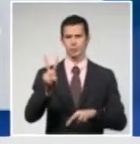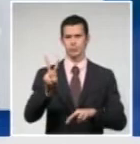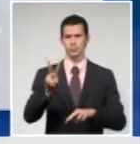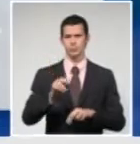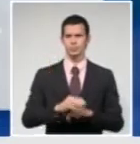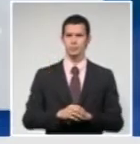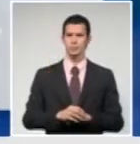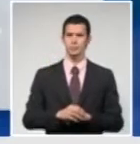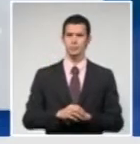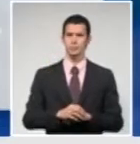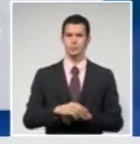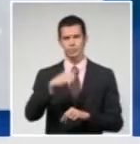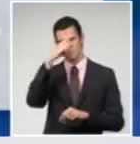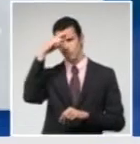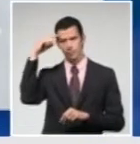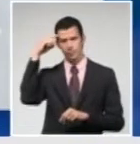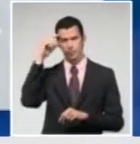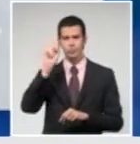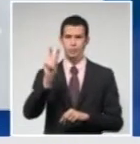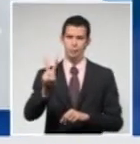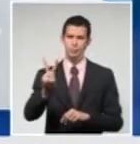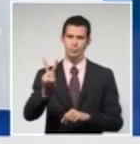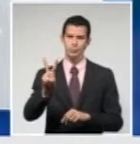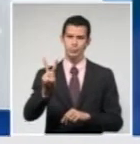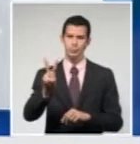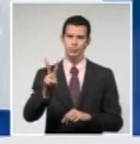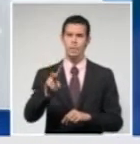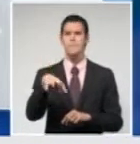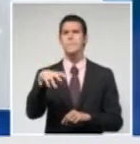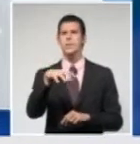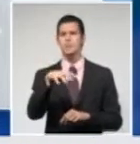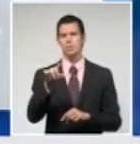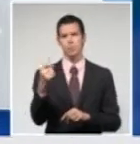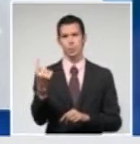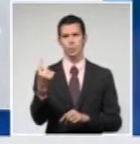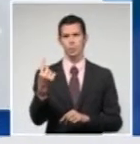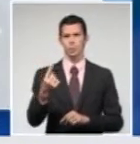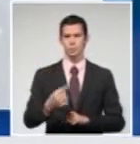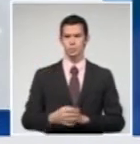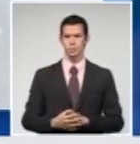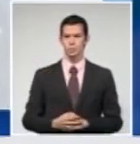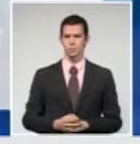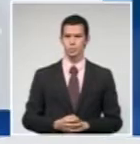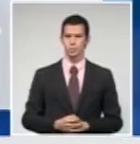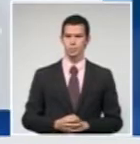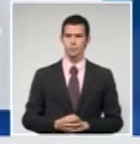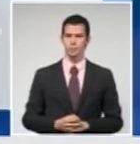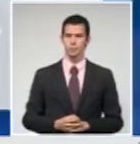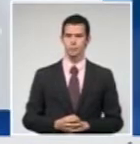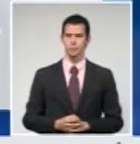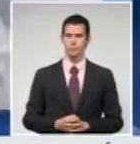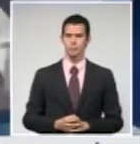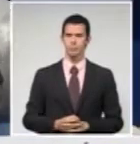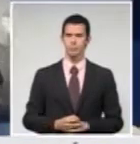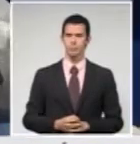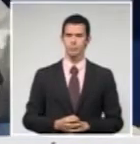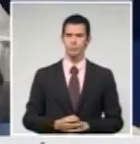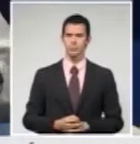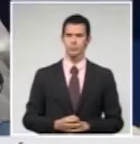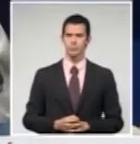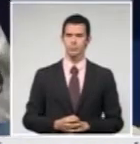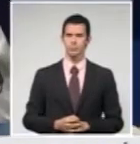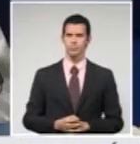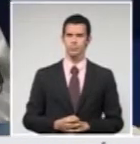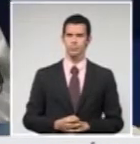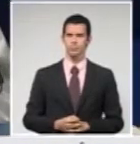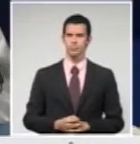2 to Sancti Spiritus, and 1 to Ciego de Ávila. The 2 cases from Havana